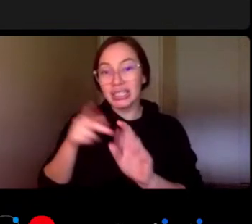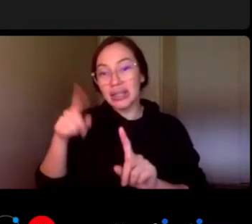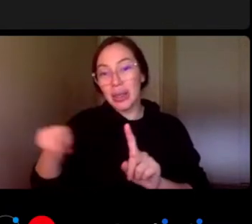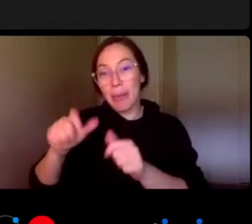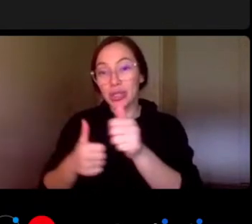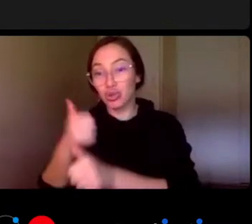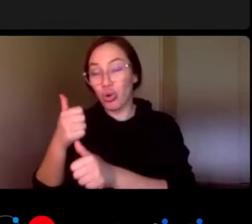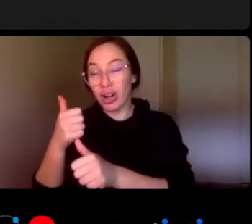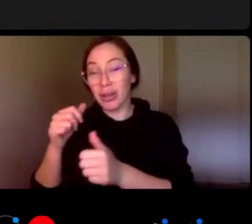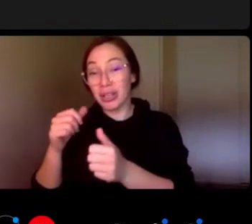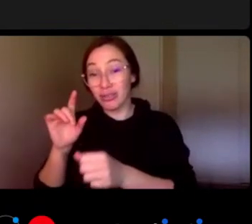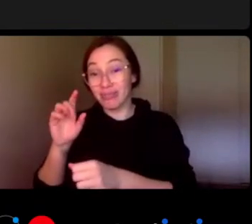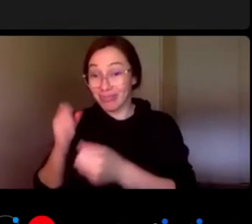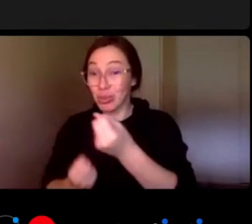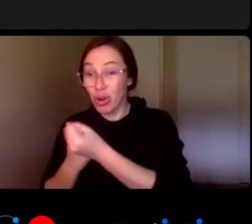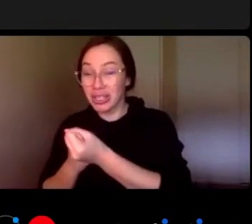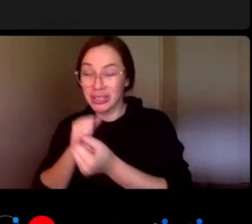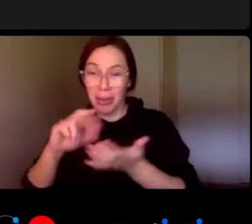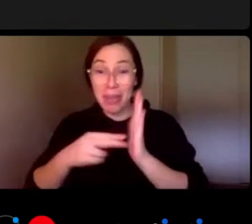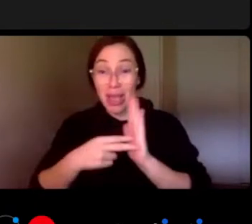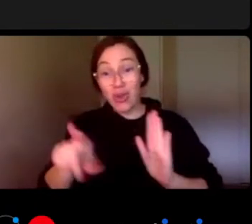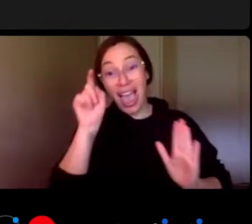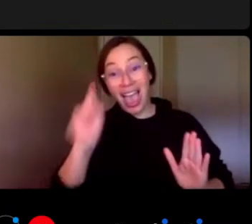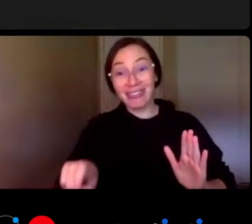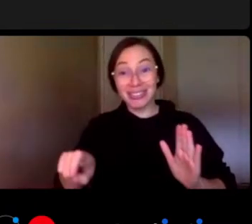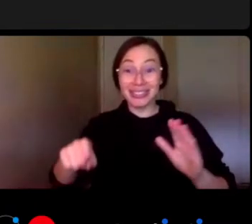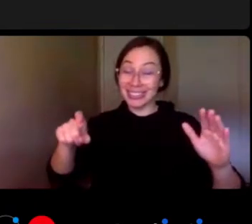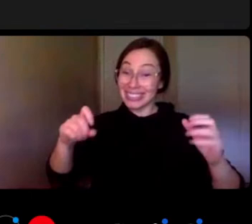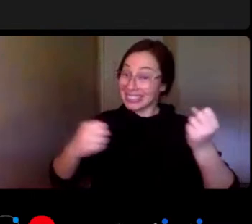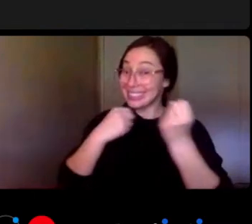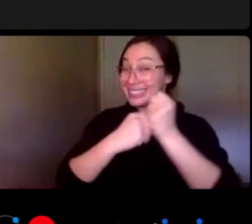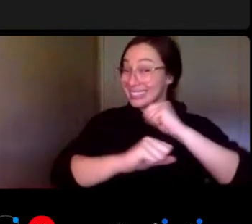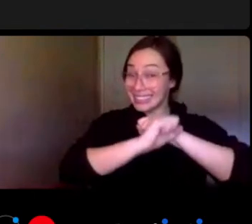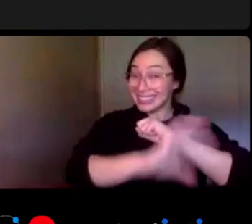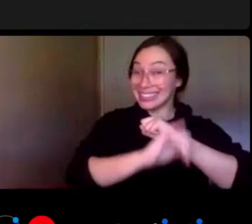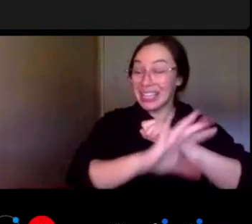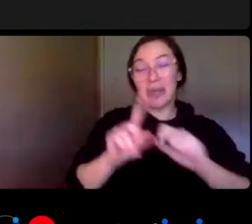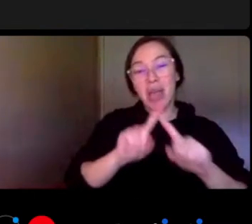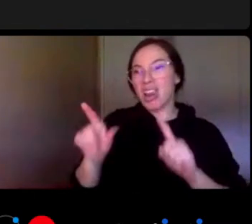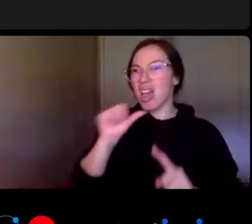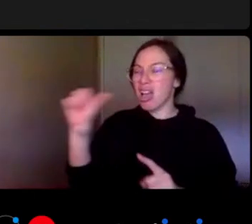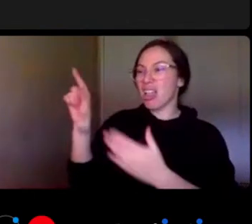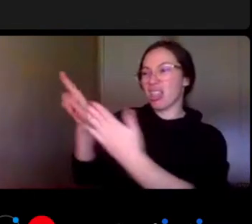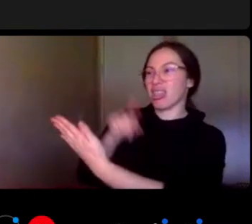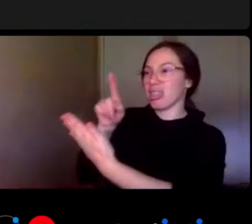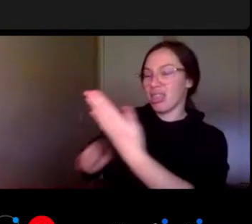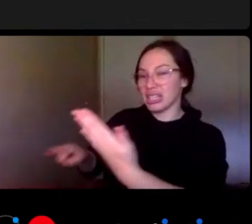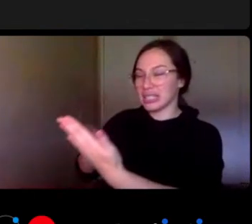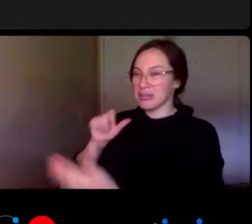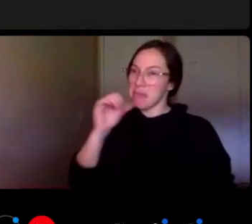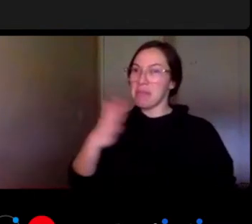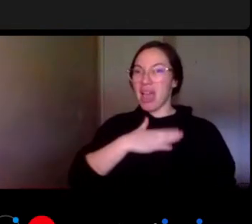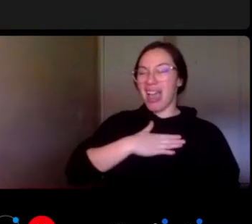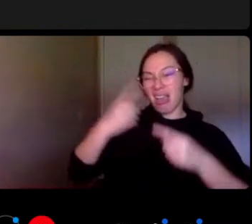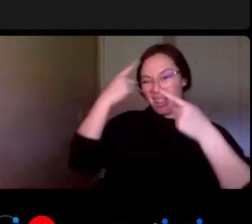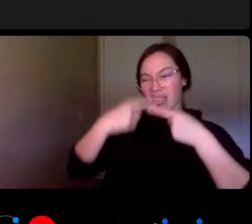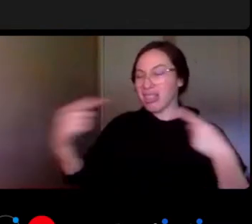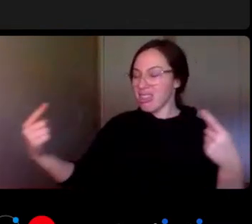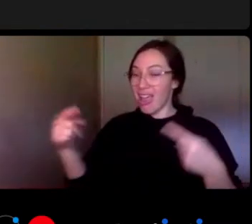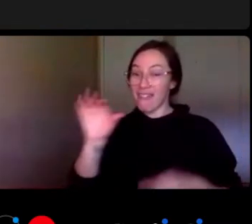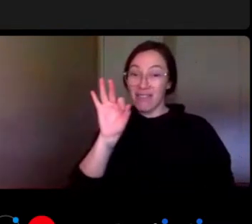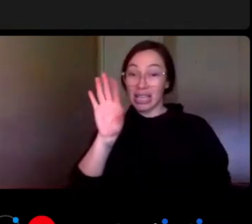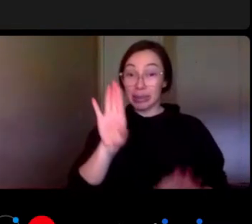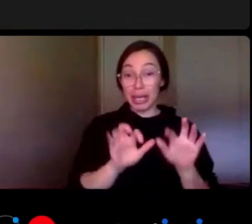and you support it. That doesn't mean you have to, you know, go on TV and sell it, but you don't undermine it. You don't hang on to your point of view. You don't go on a Facebook